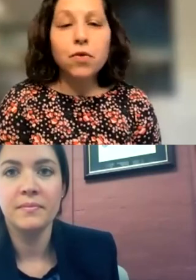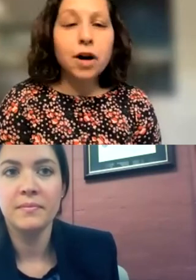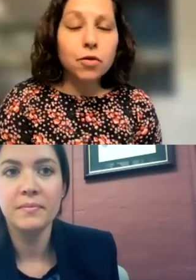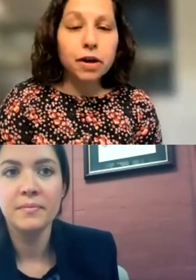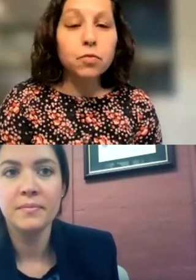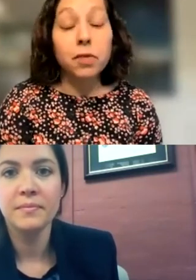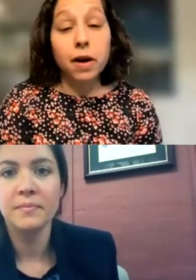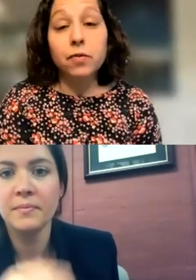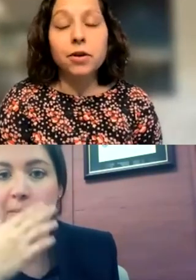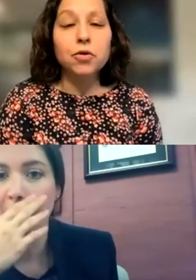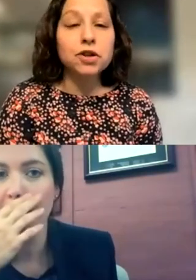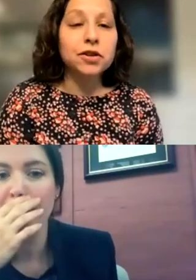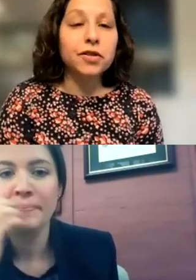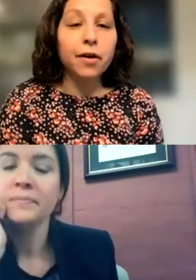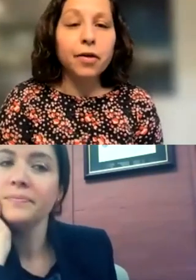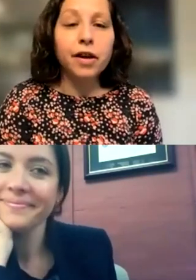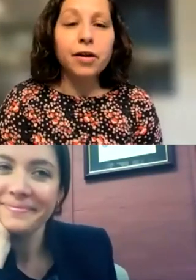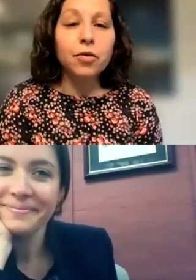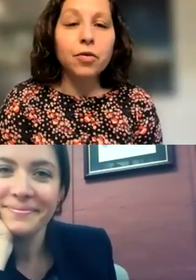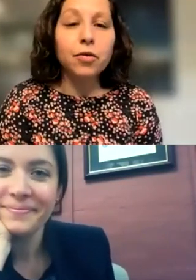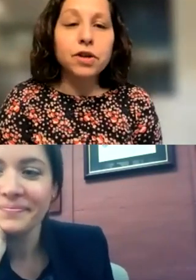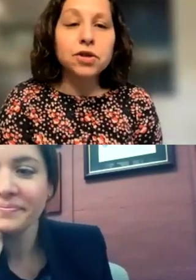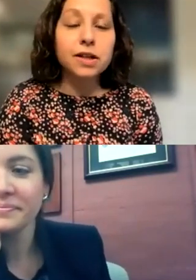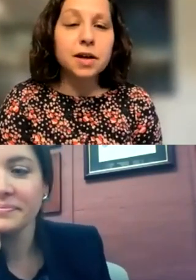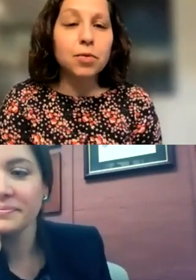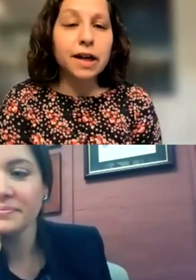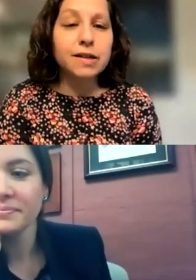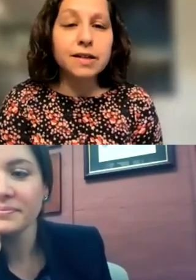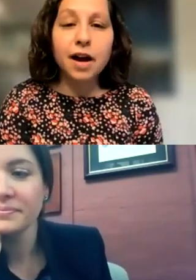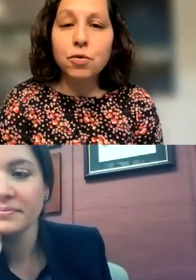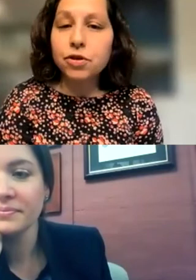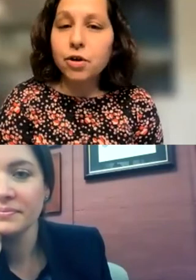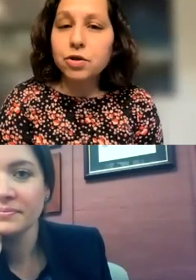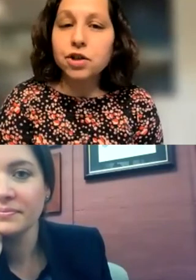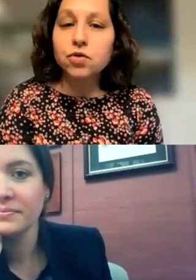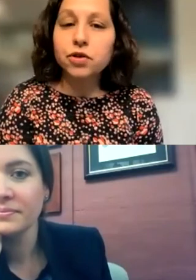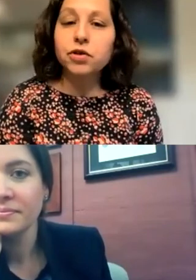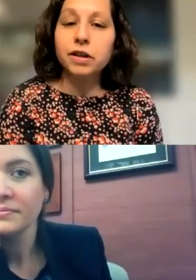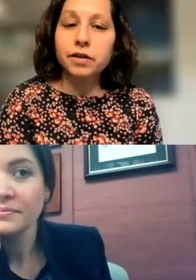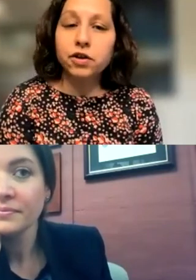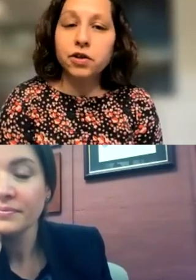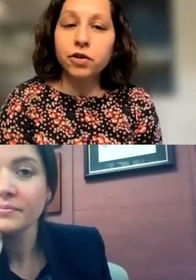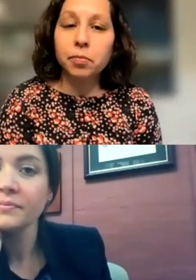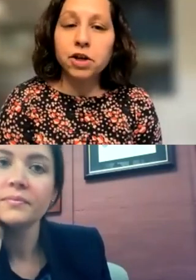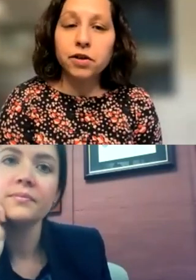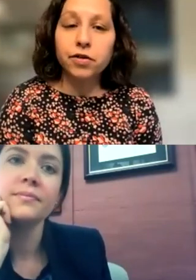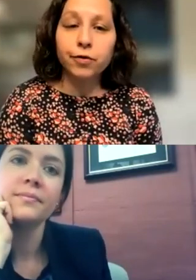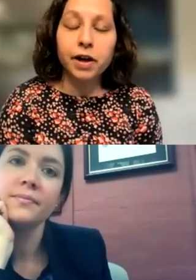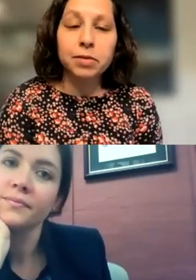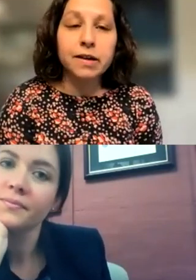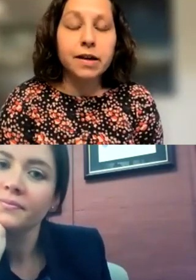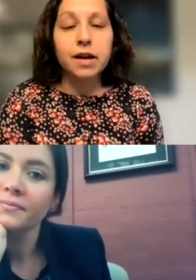We have one other question. Well, we have several other questions now. Thank you. The question on the table next is, how is the coach introduced in the sessions to the patients